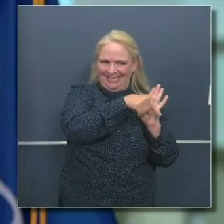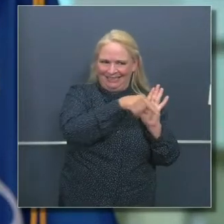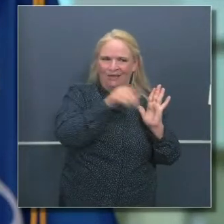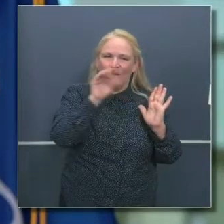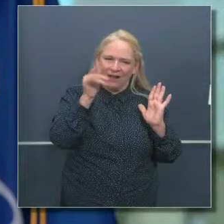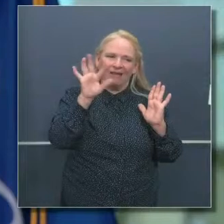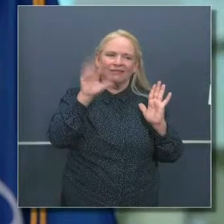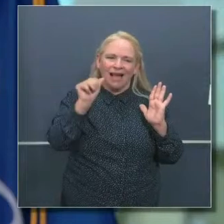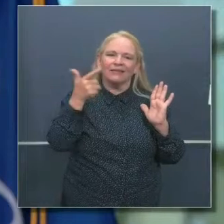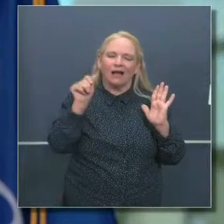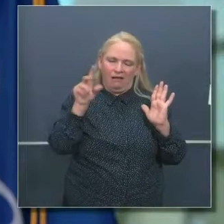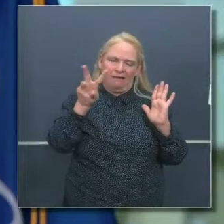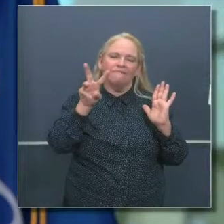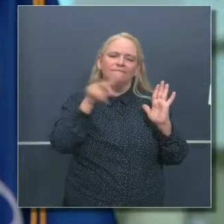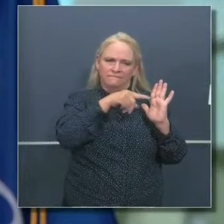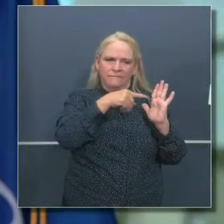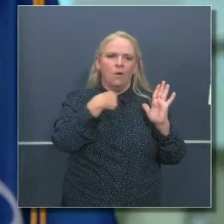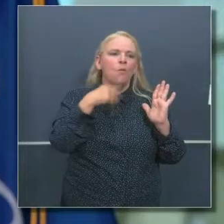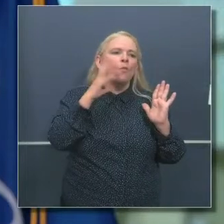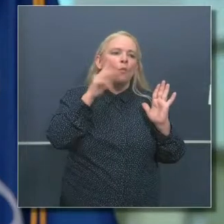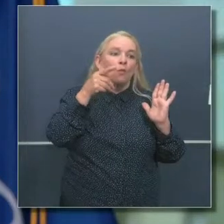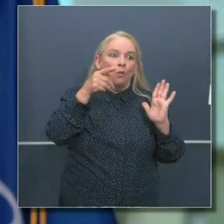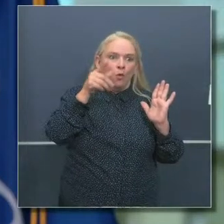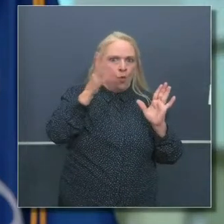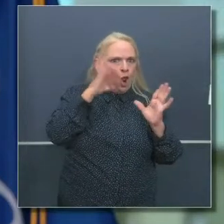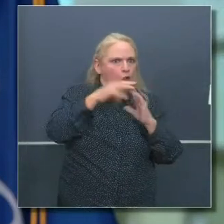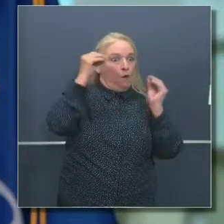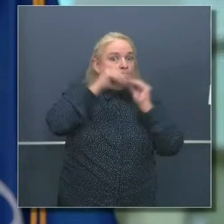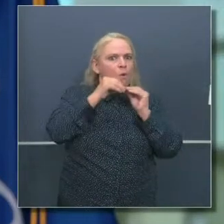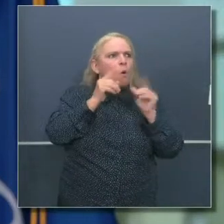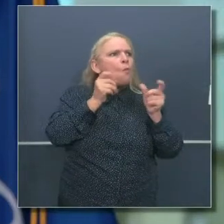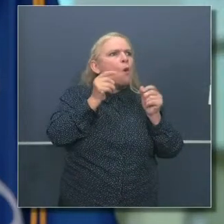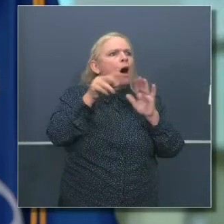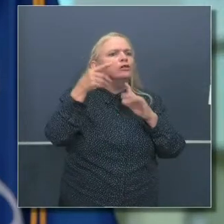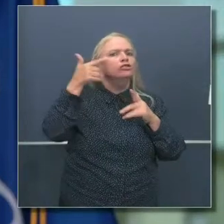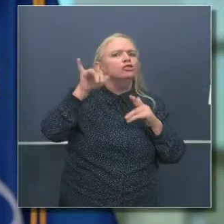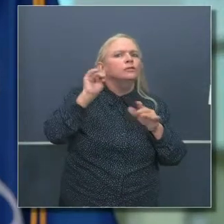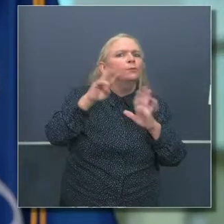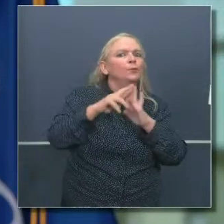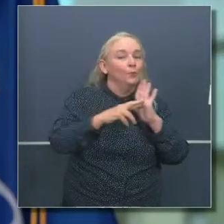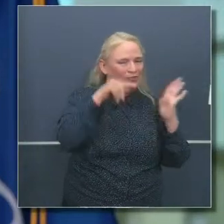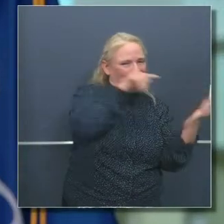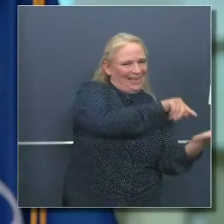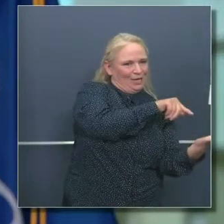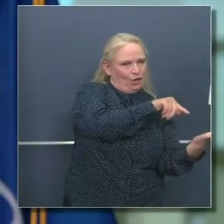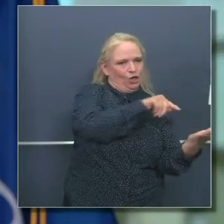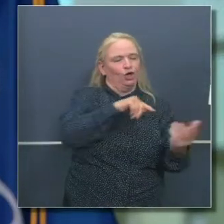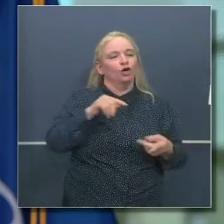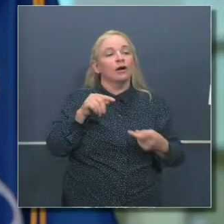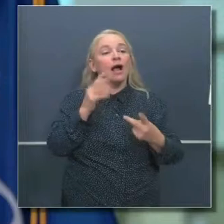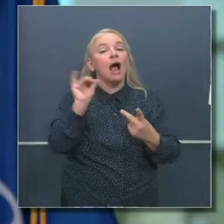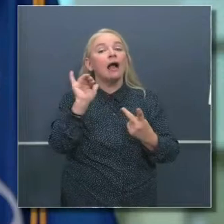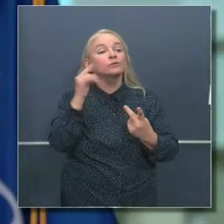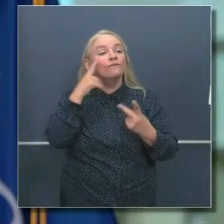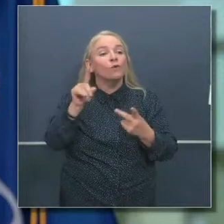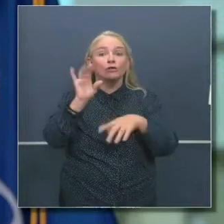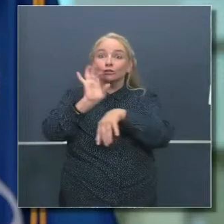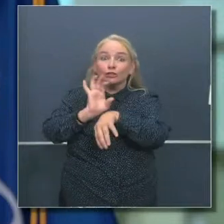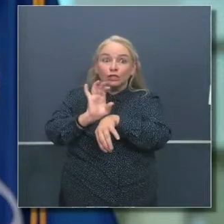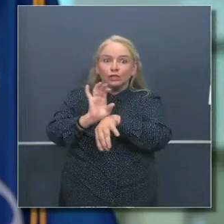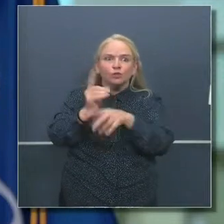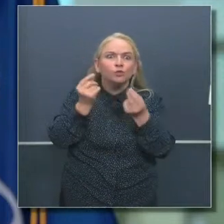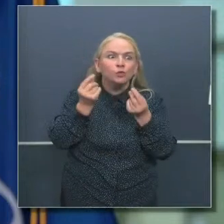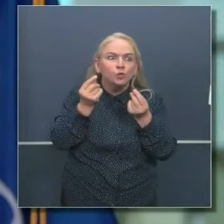covid19.ca.gov to learn more about those guidelines for gyms. We also put out new guidelines for places of